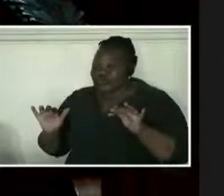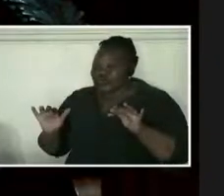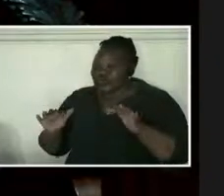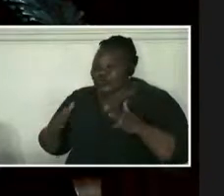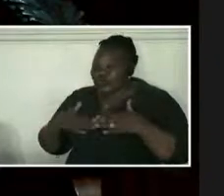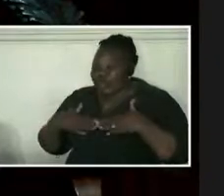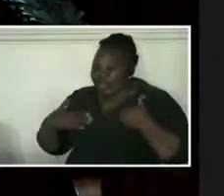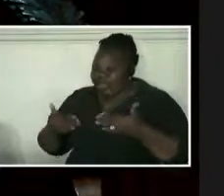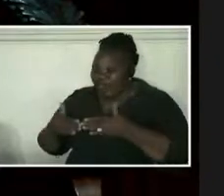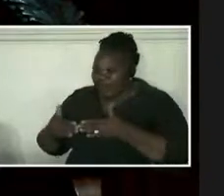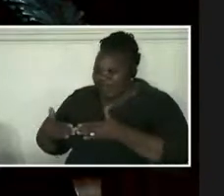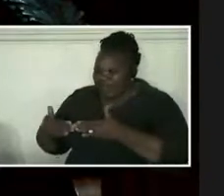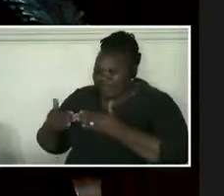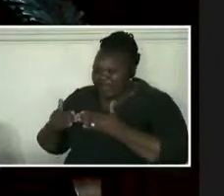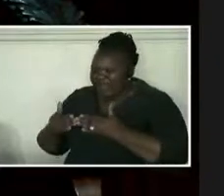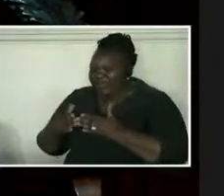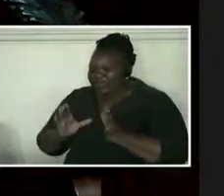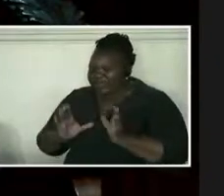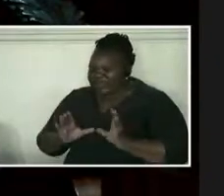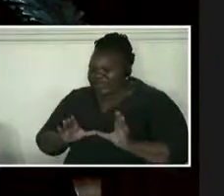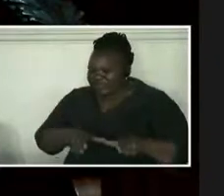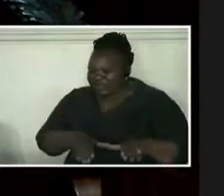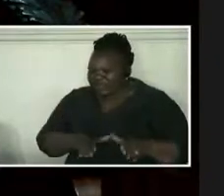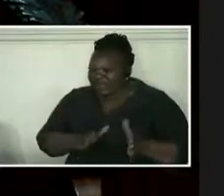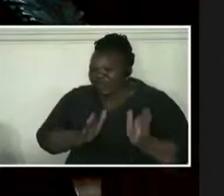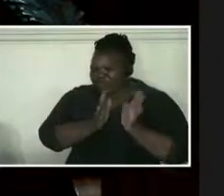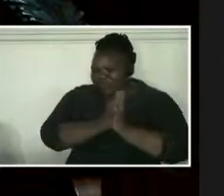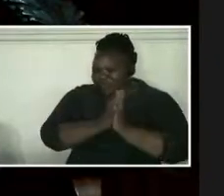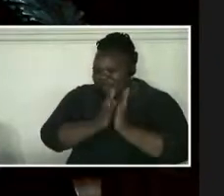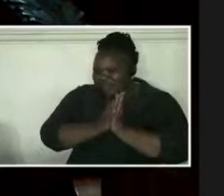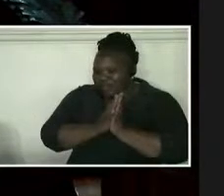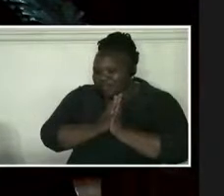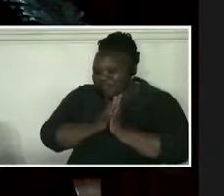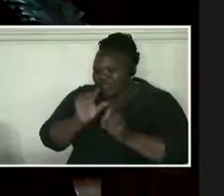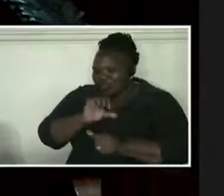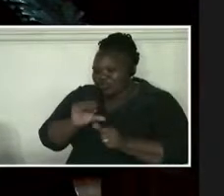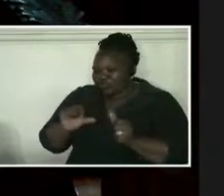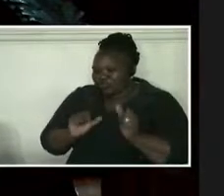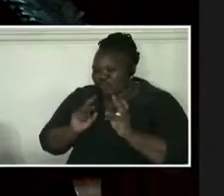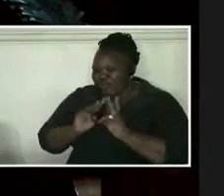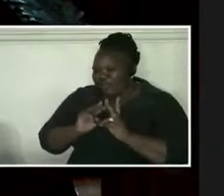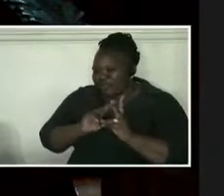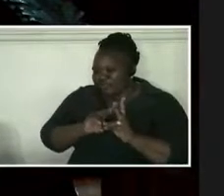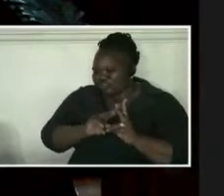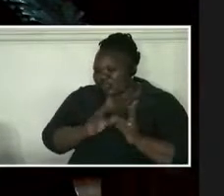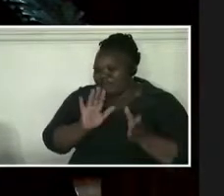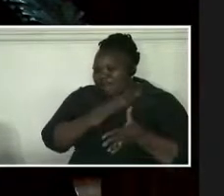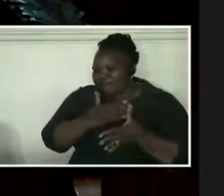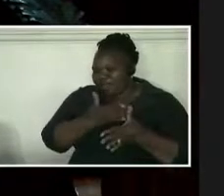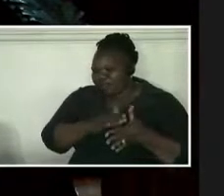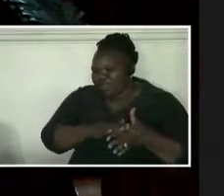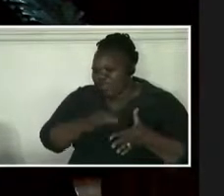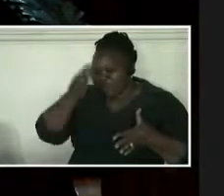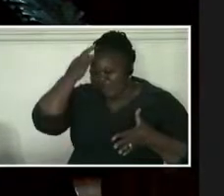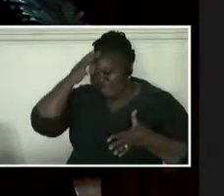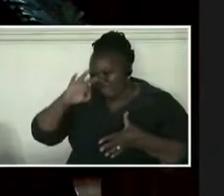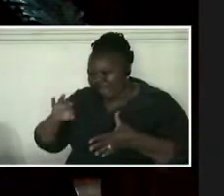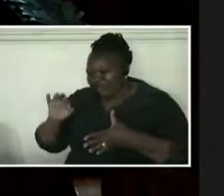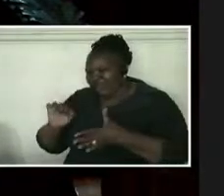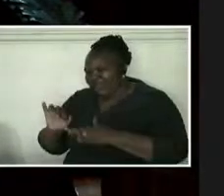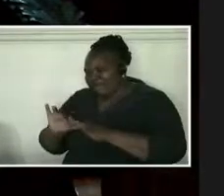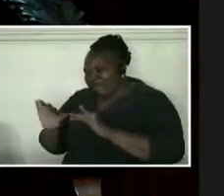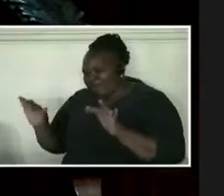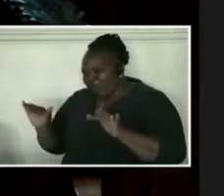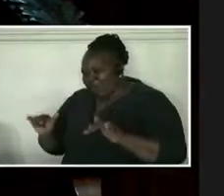health care sector we are therefore calling for a social partnership between ourselves as government and the people of this